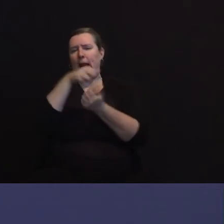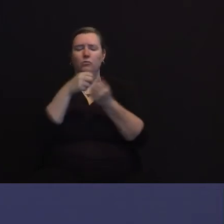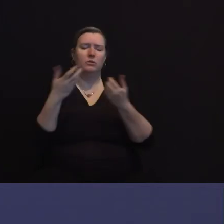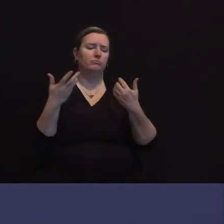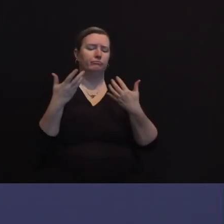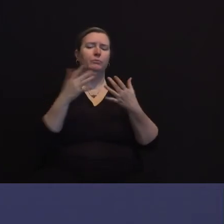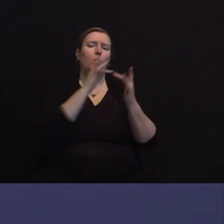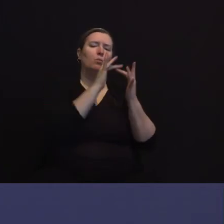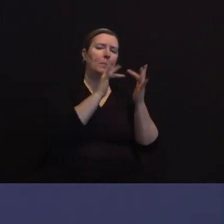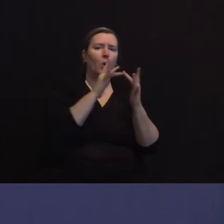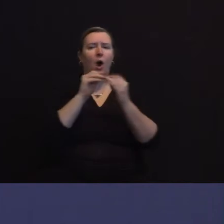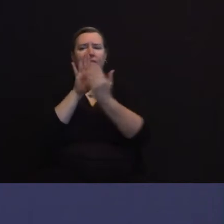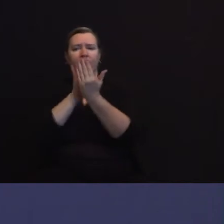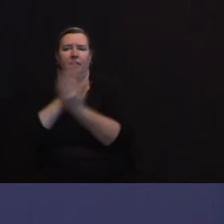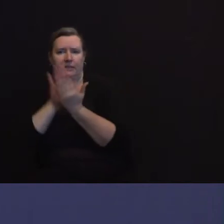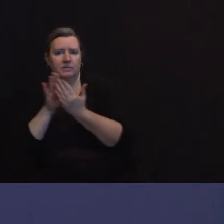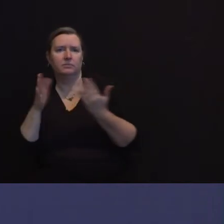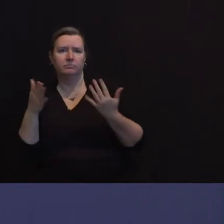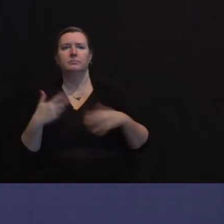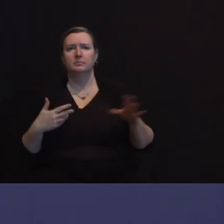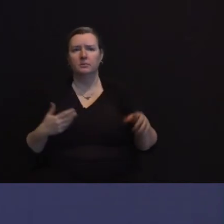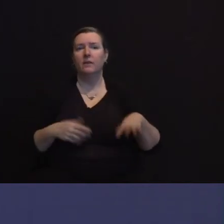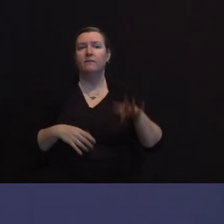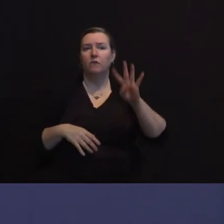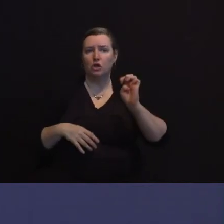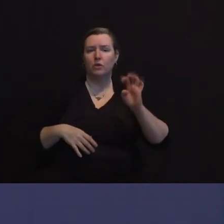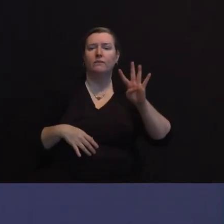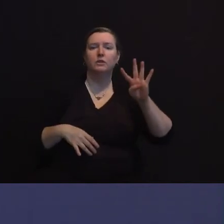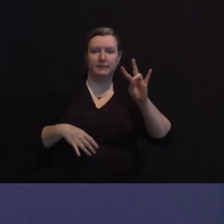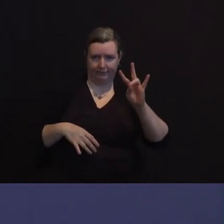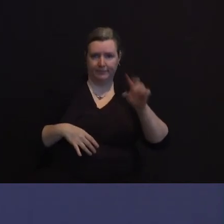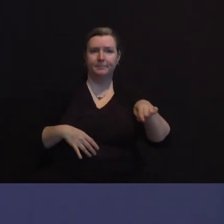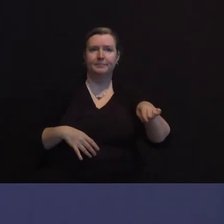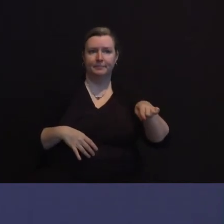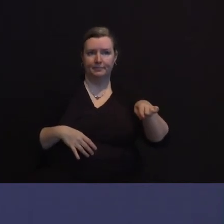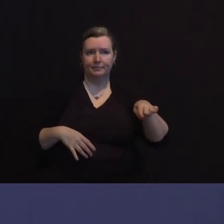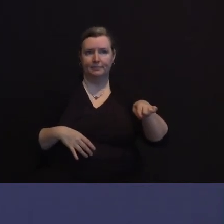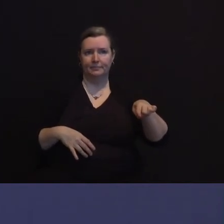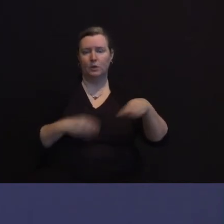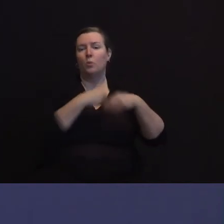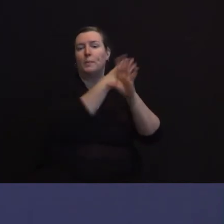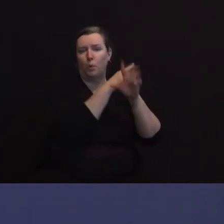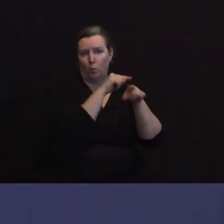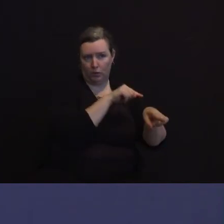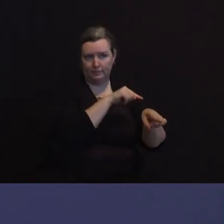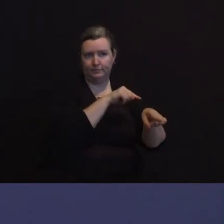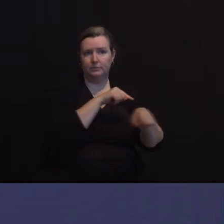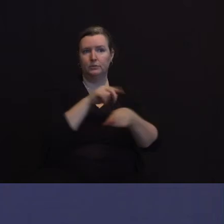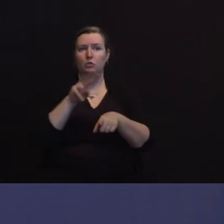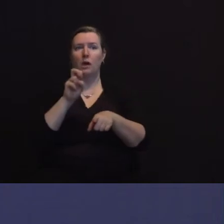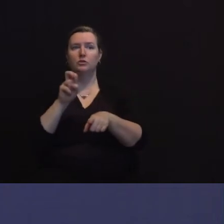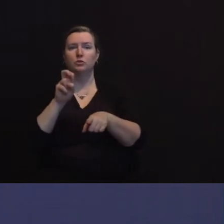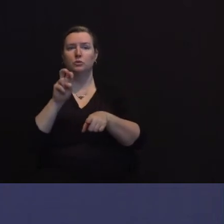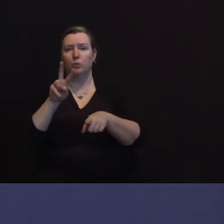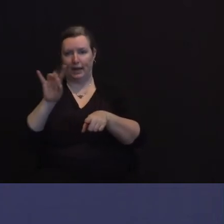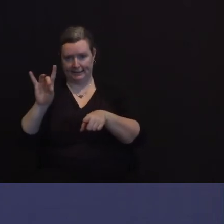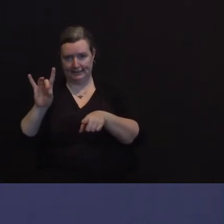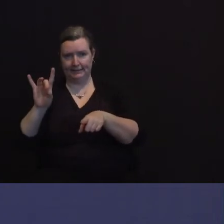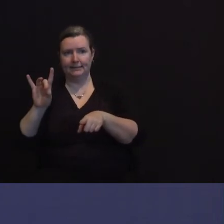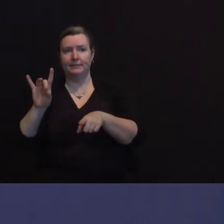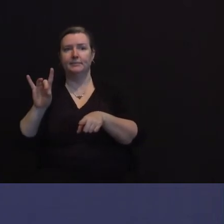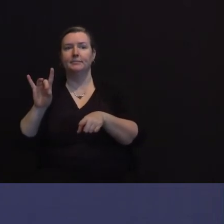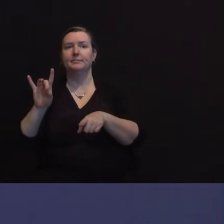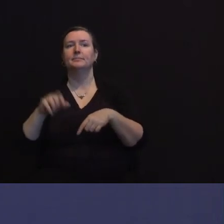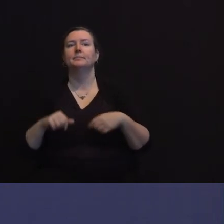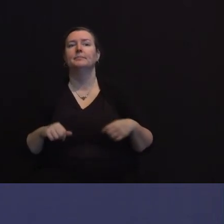457. Remote is now 228. In-person is 86, one of which, by the way, is Lakewood, which has come up several times,